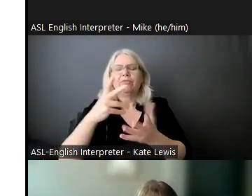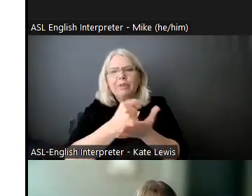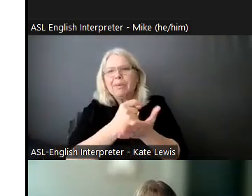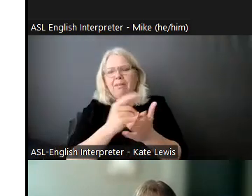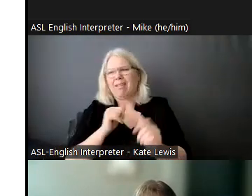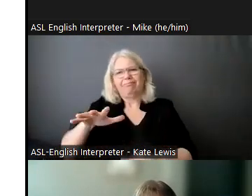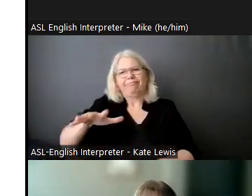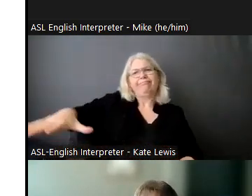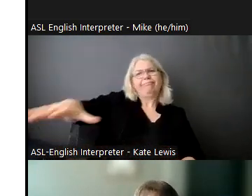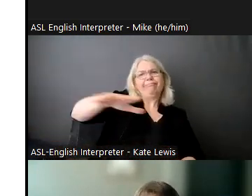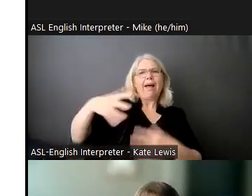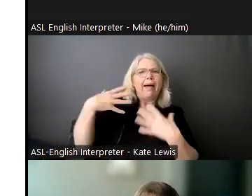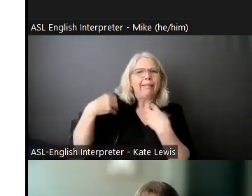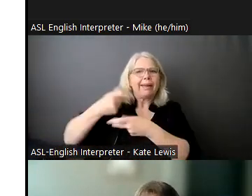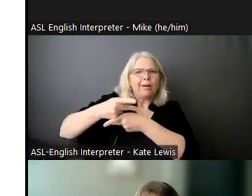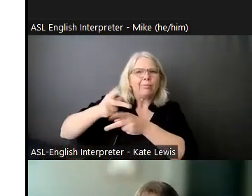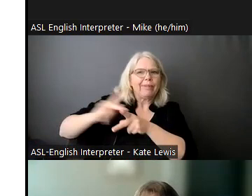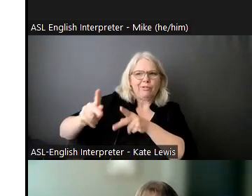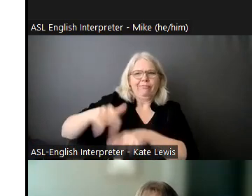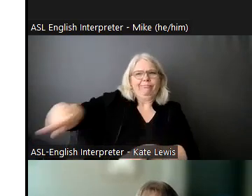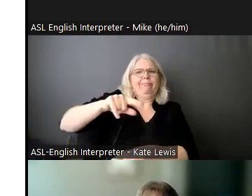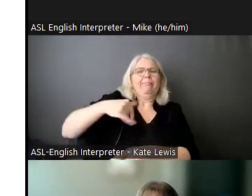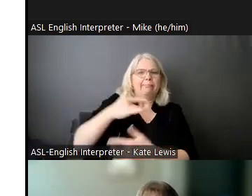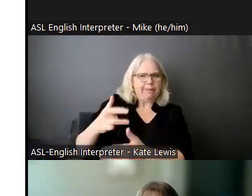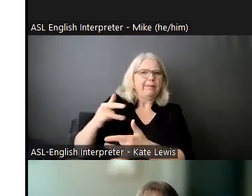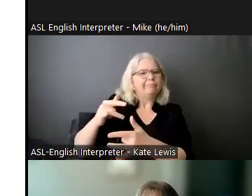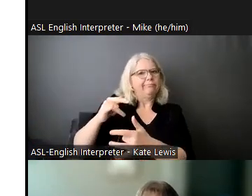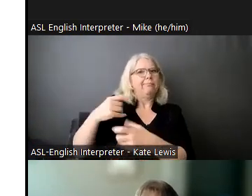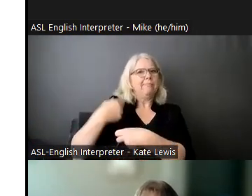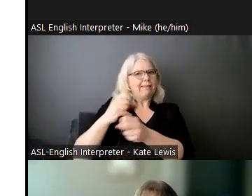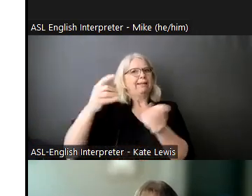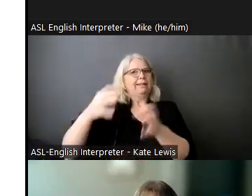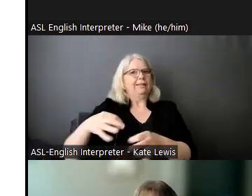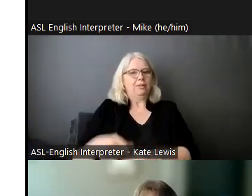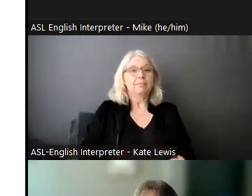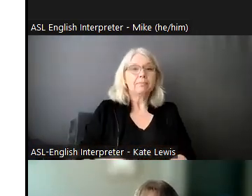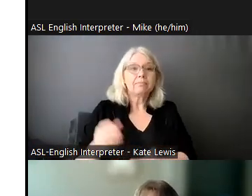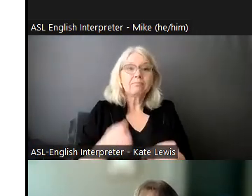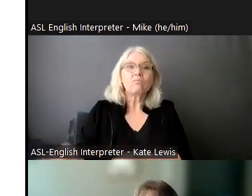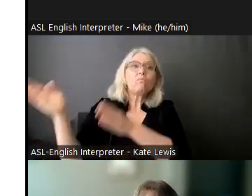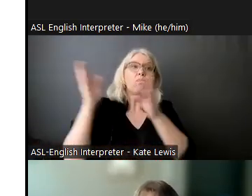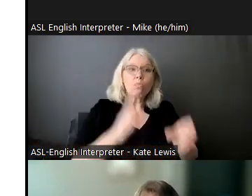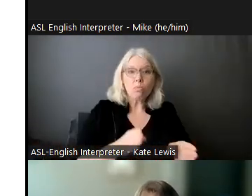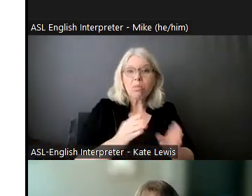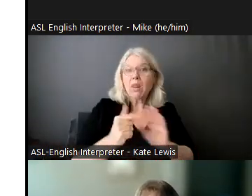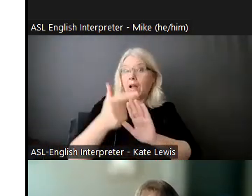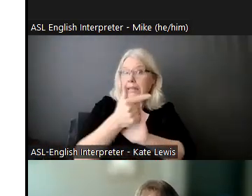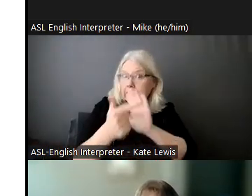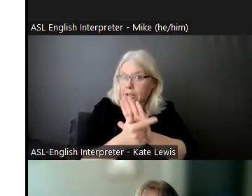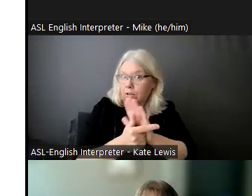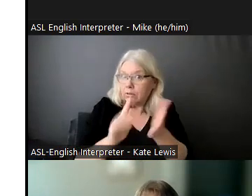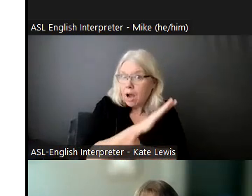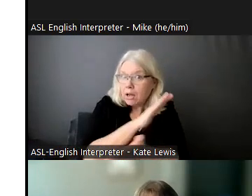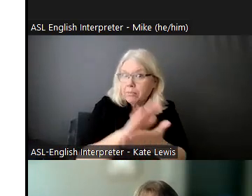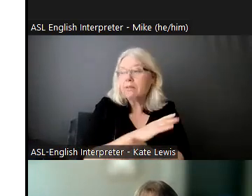ahead. And then the last one is the more of the specific legal document. So the power of attorney documents or the